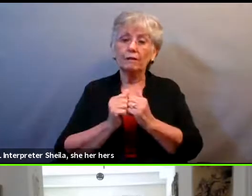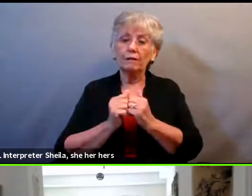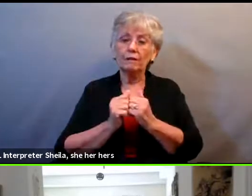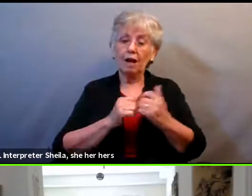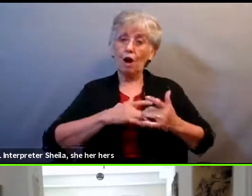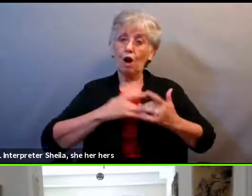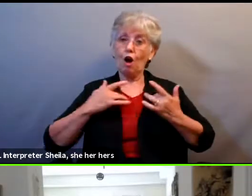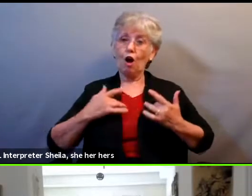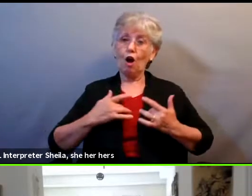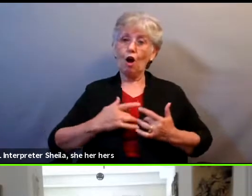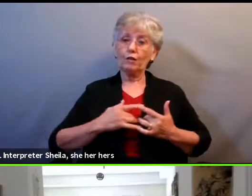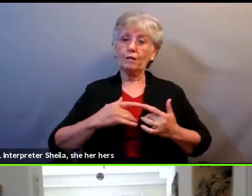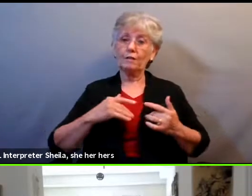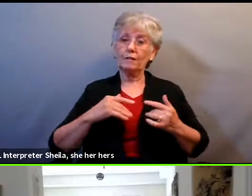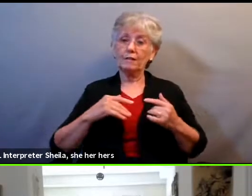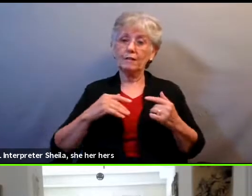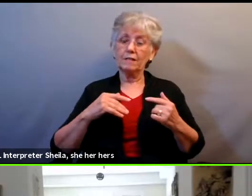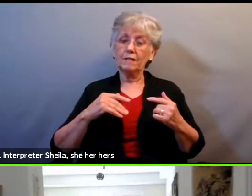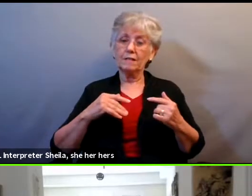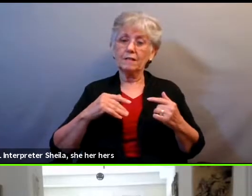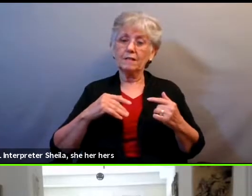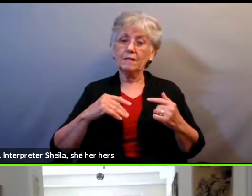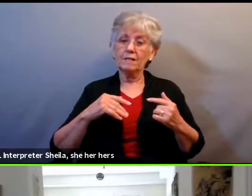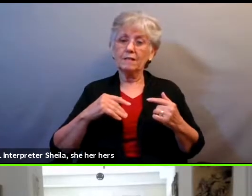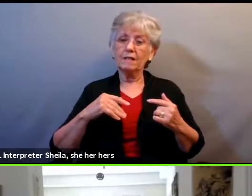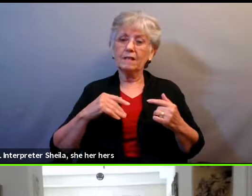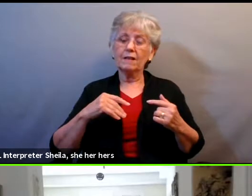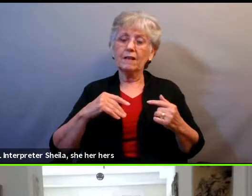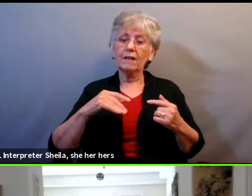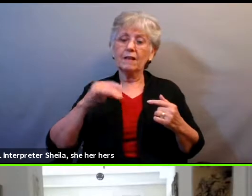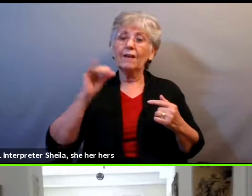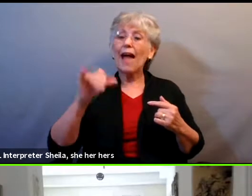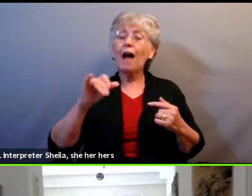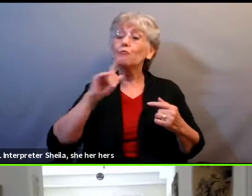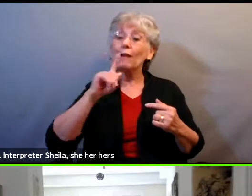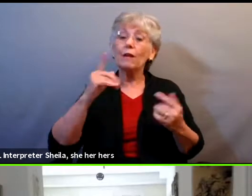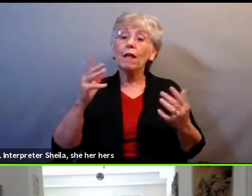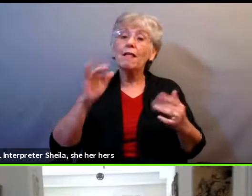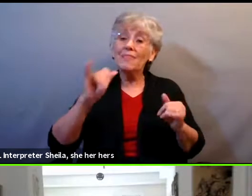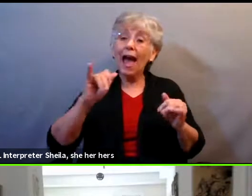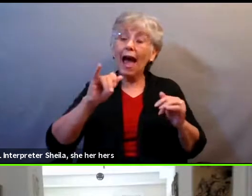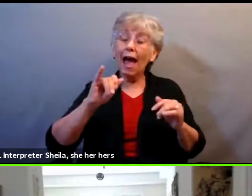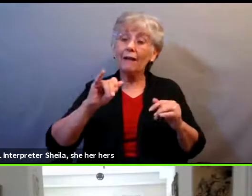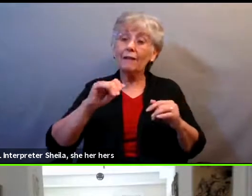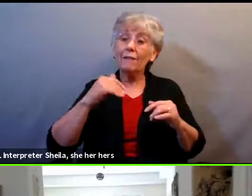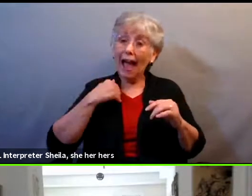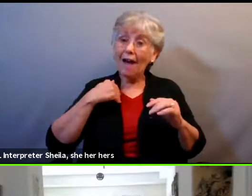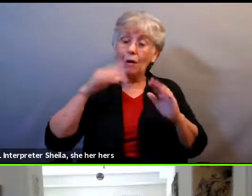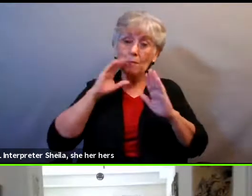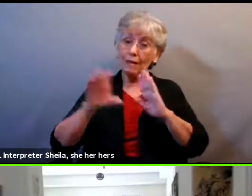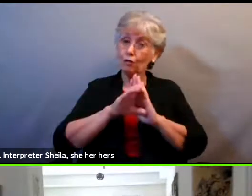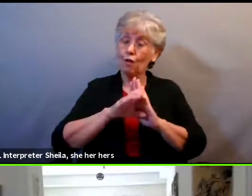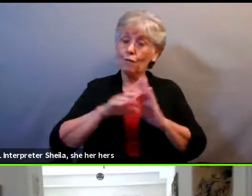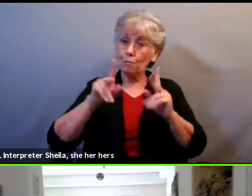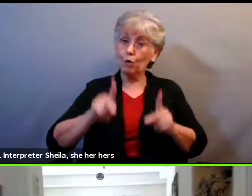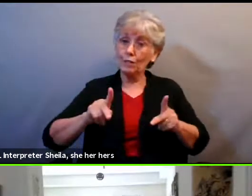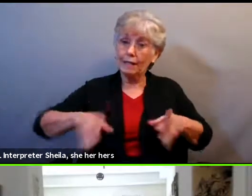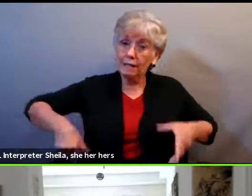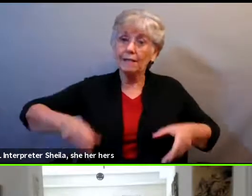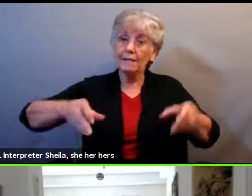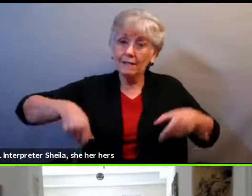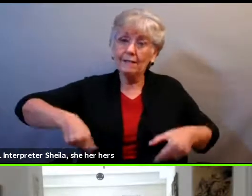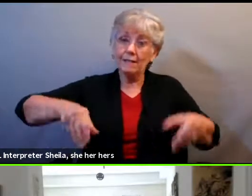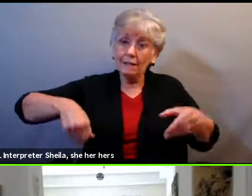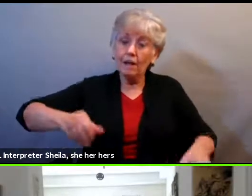heart, a set of hearts that have a person actively pushing their